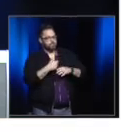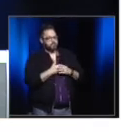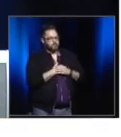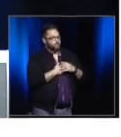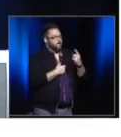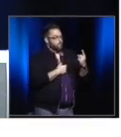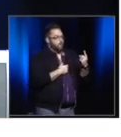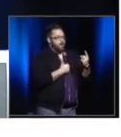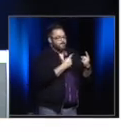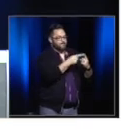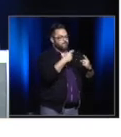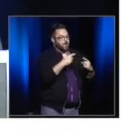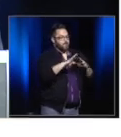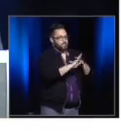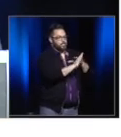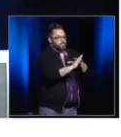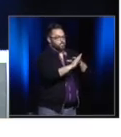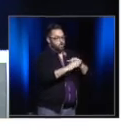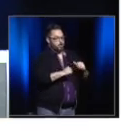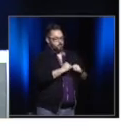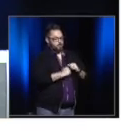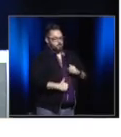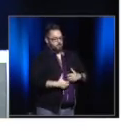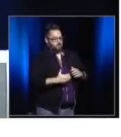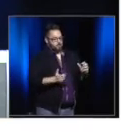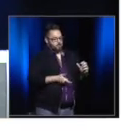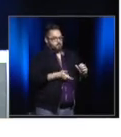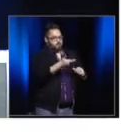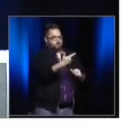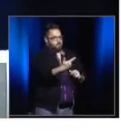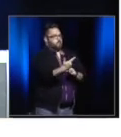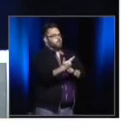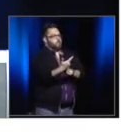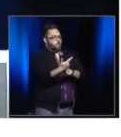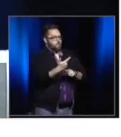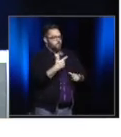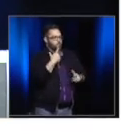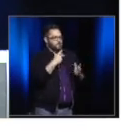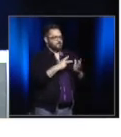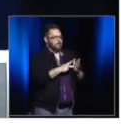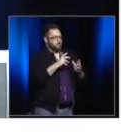that was caught in a set net in the Manukau Harbour. So it's like a double whammy catch, that one.